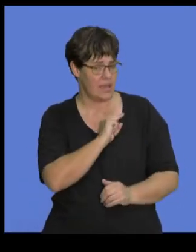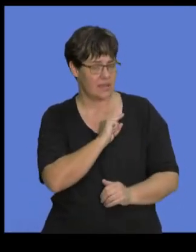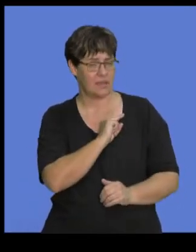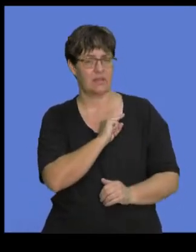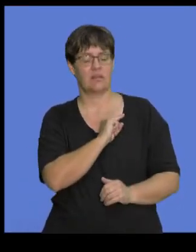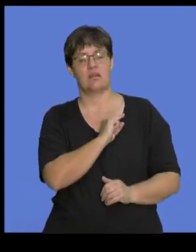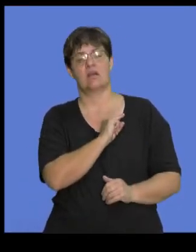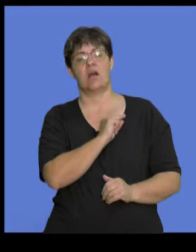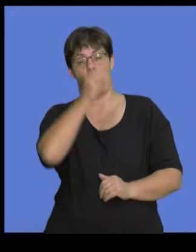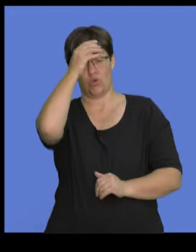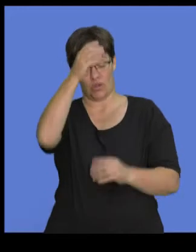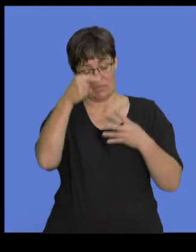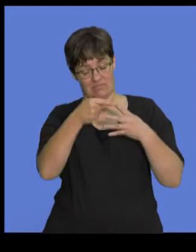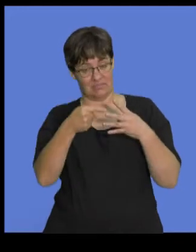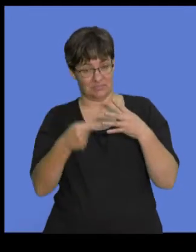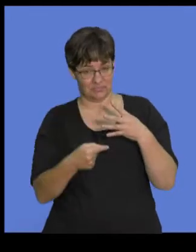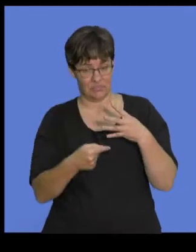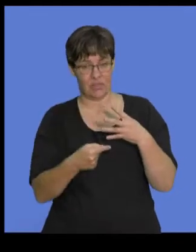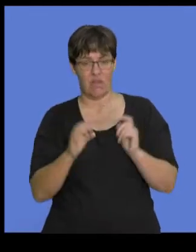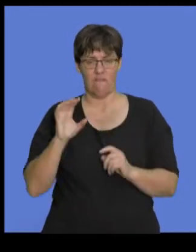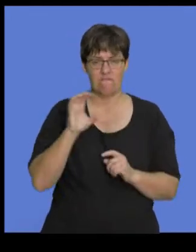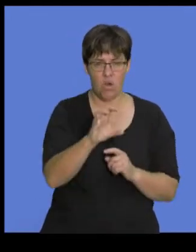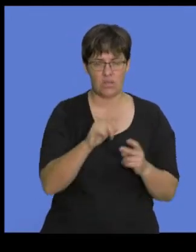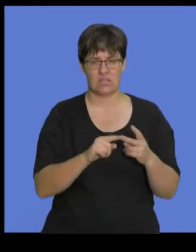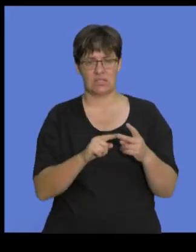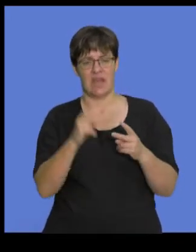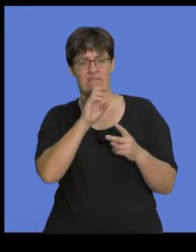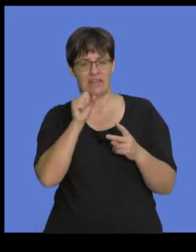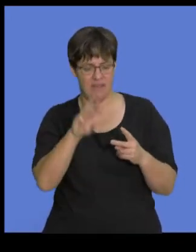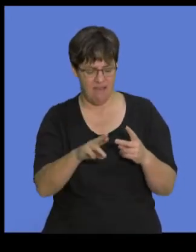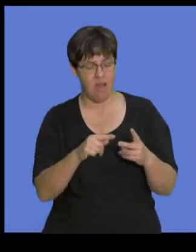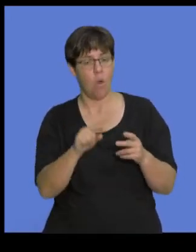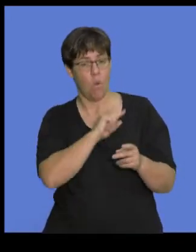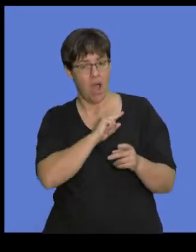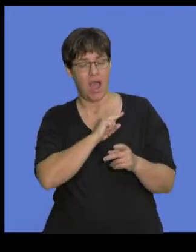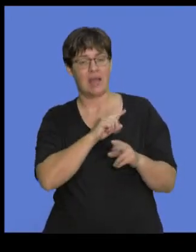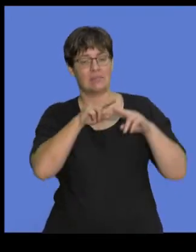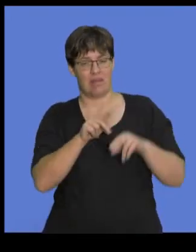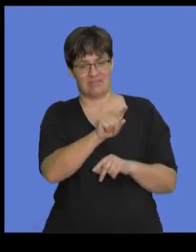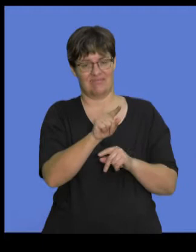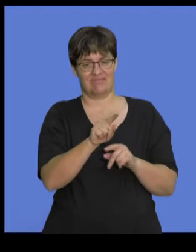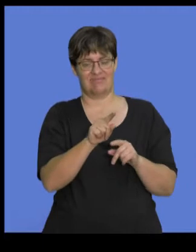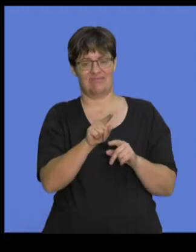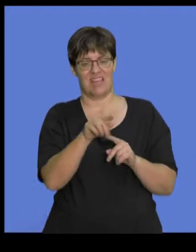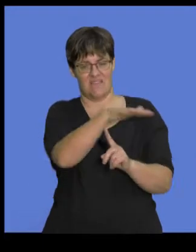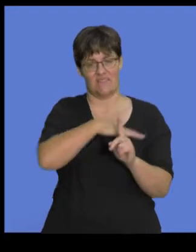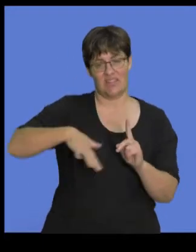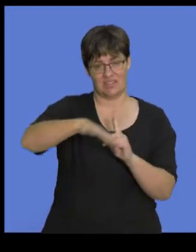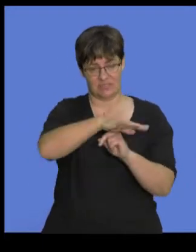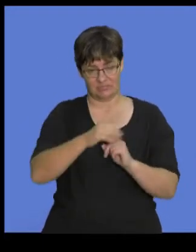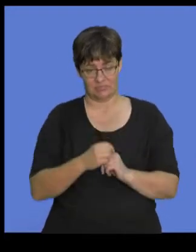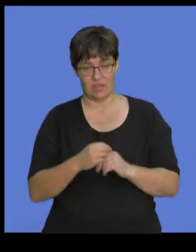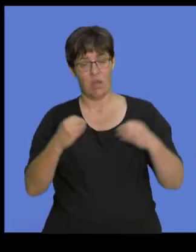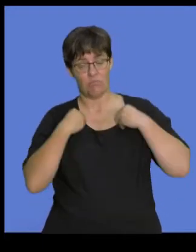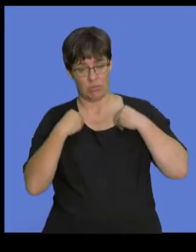every concept in terms of the force, the vectors, is a result of the field. So remember the properties of